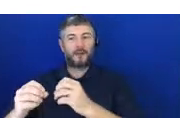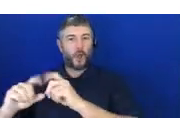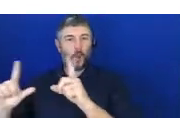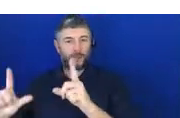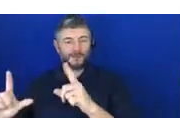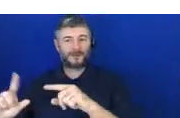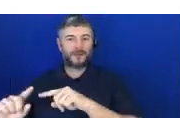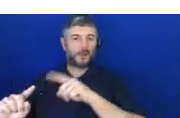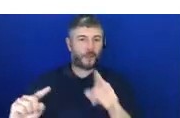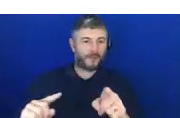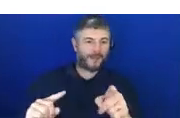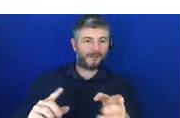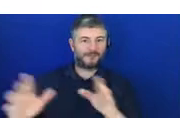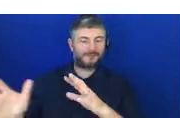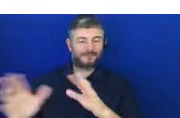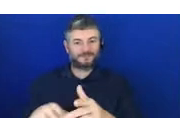the.